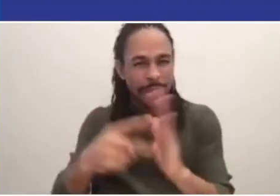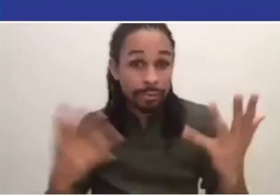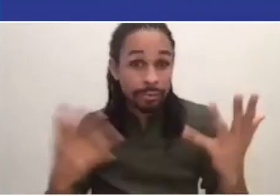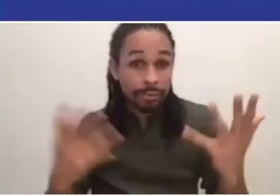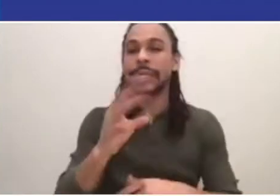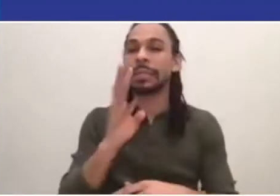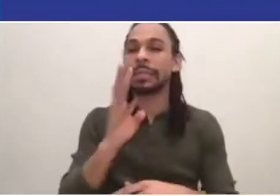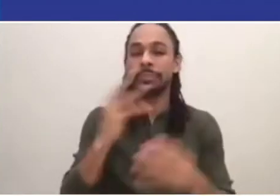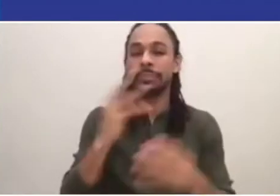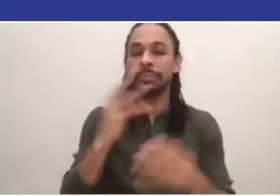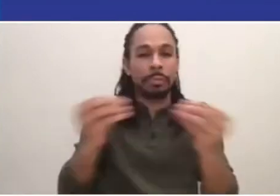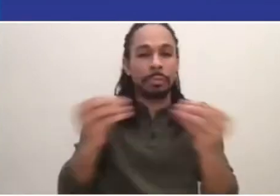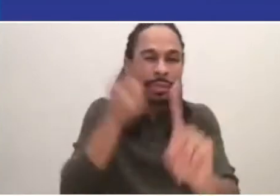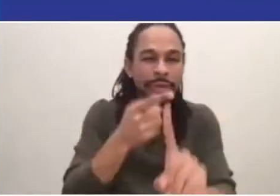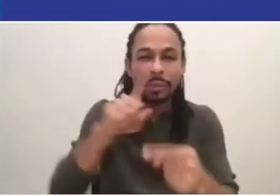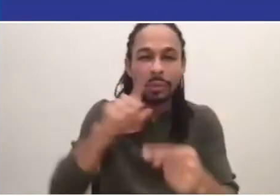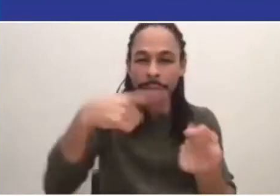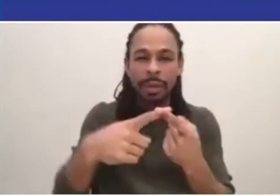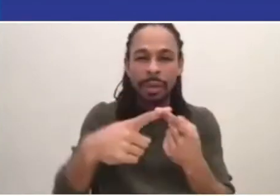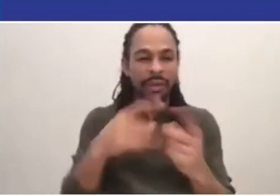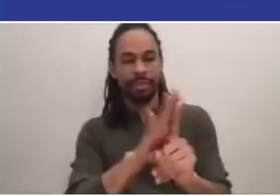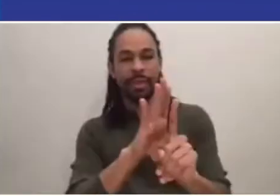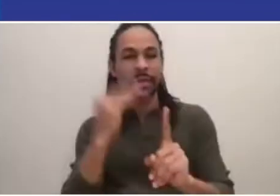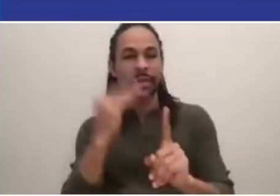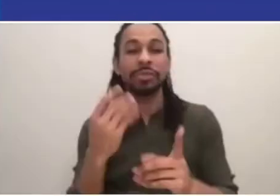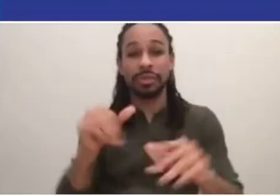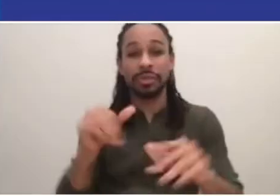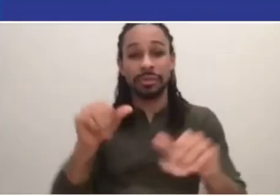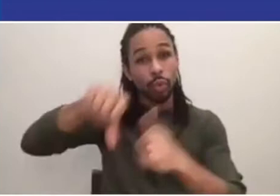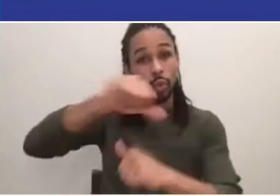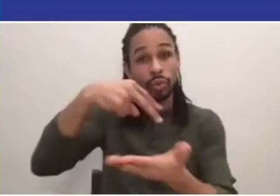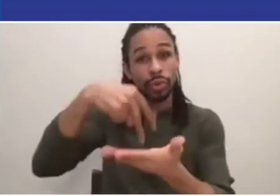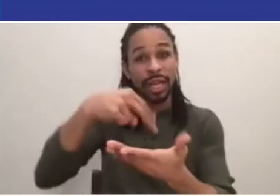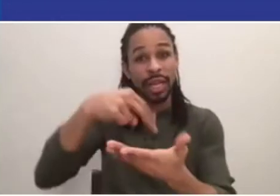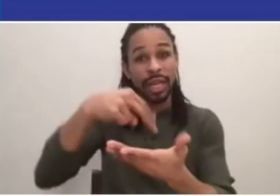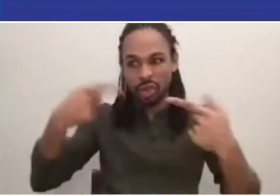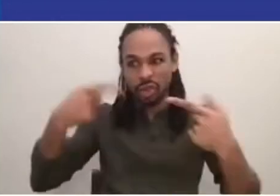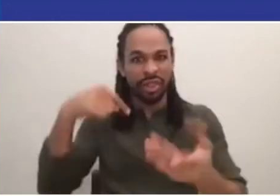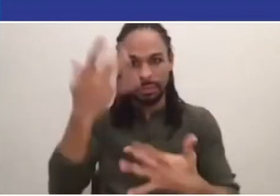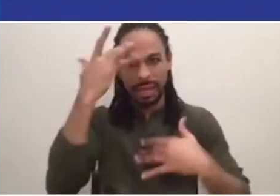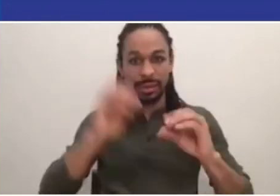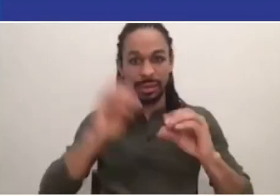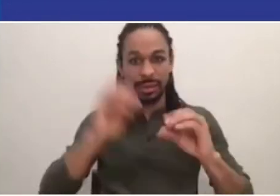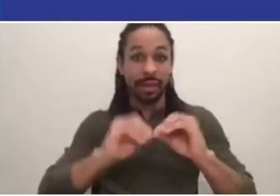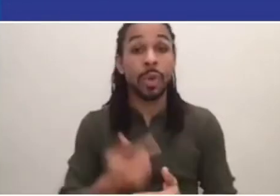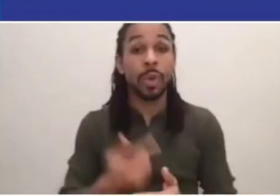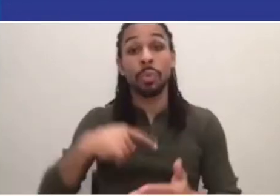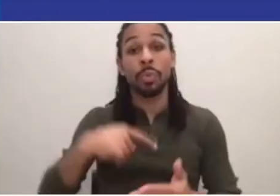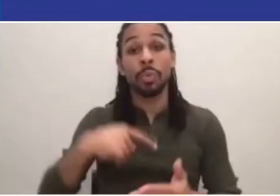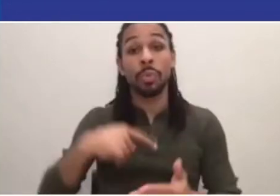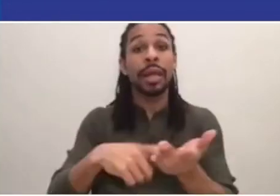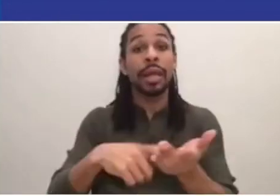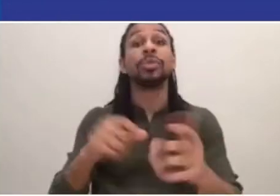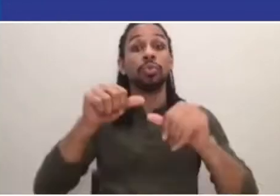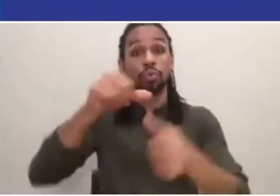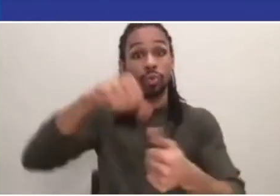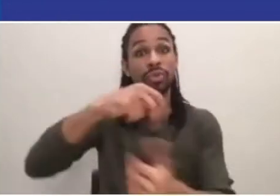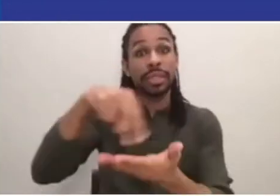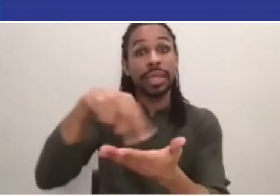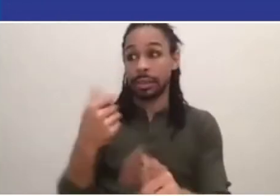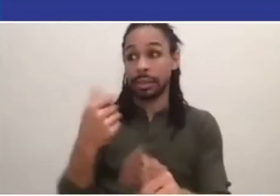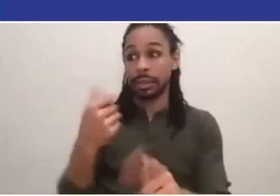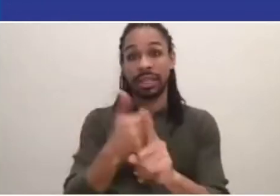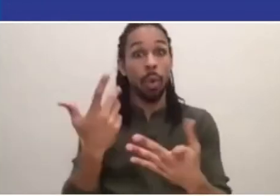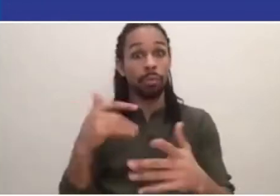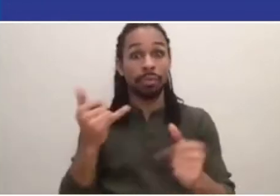the experience of social dance in the pandemic moment. We acknowledge that social dance is expansive. It